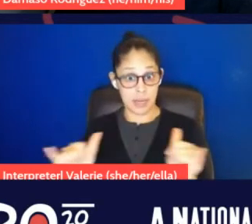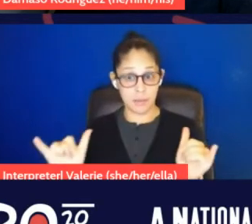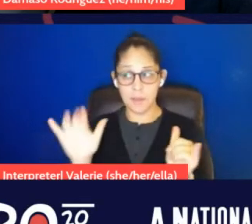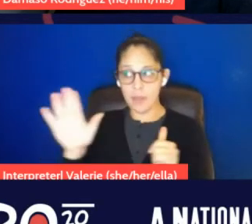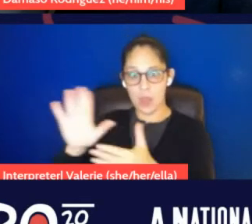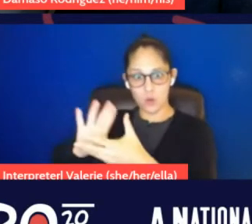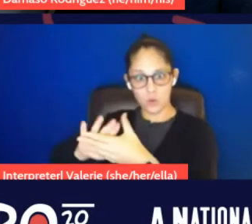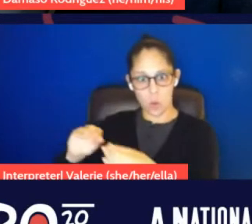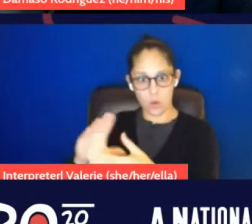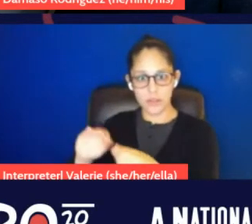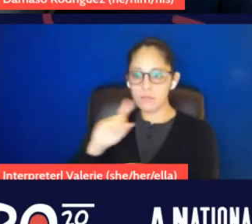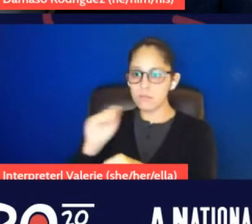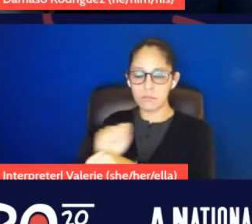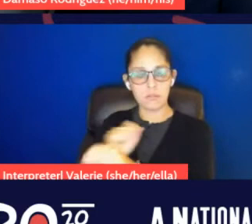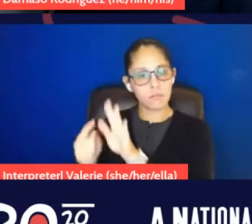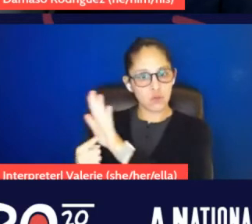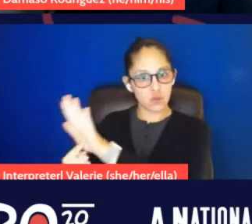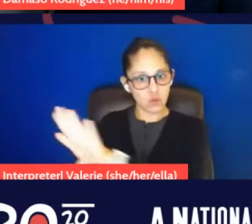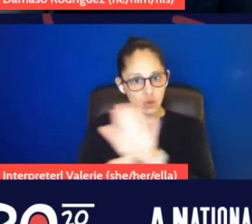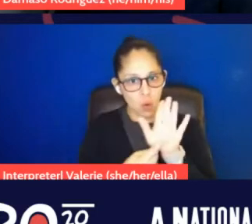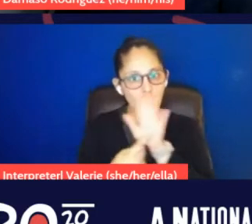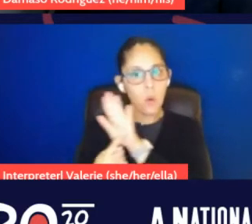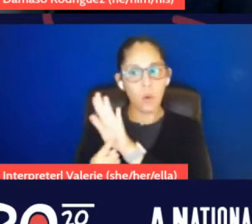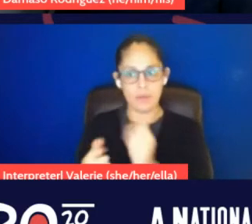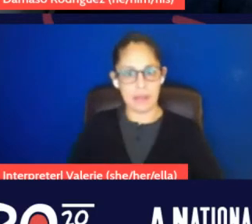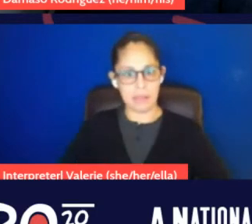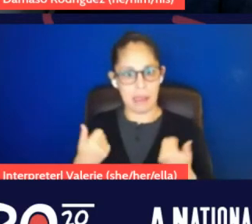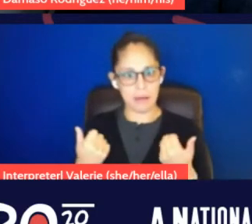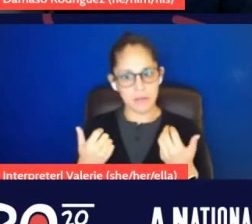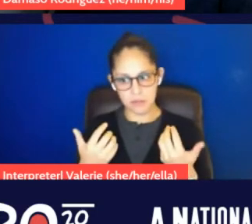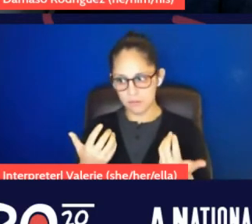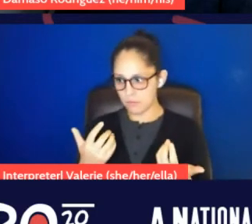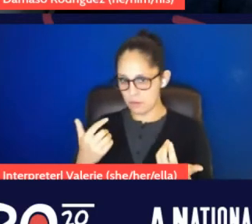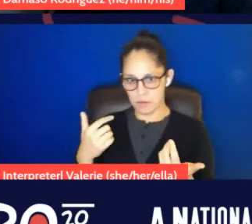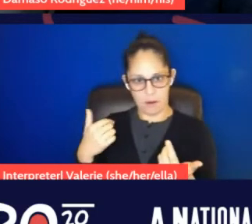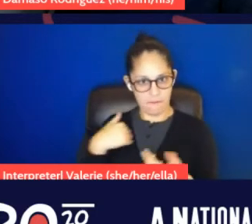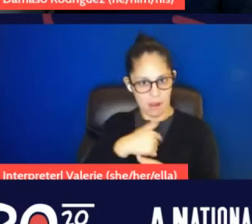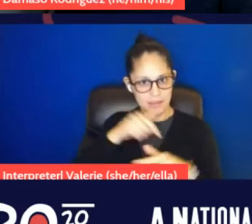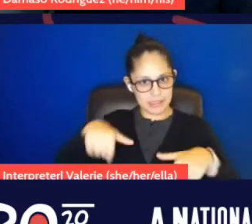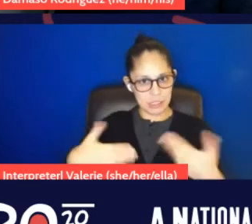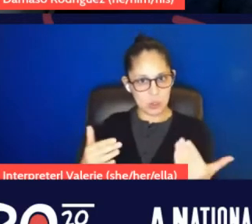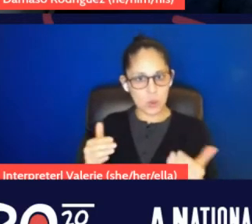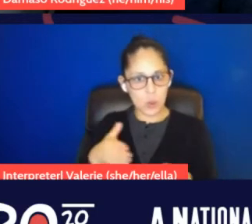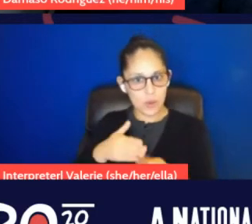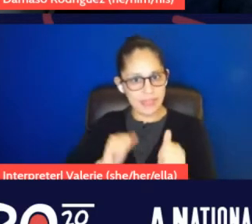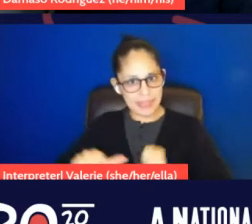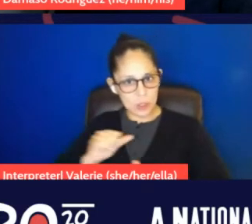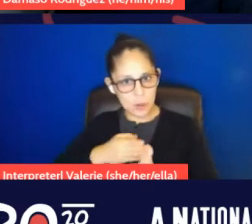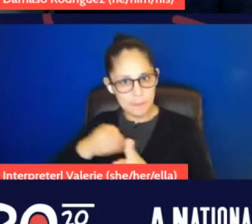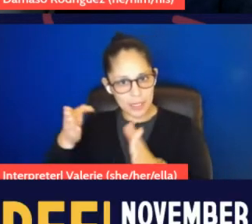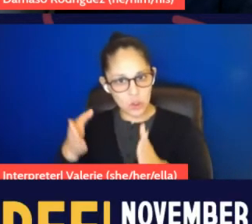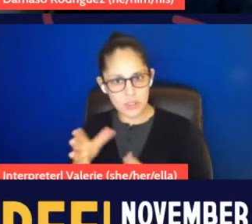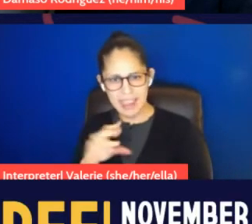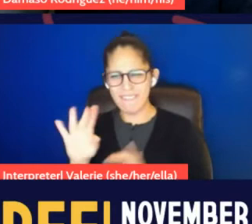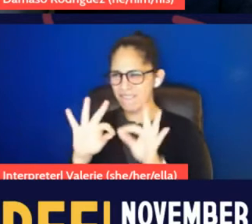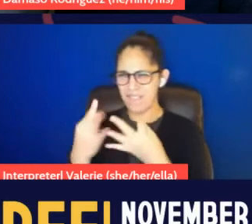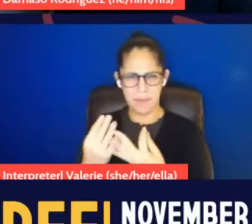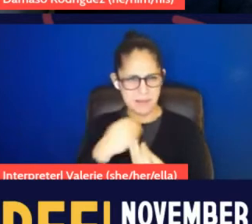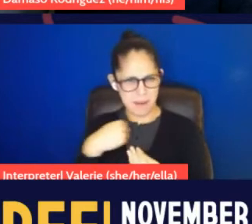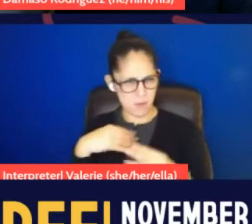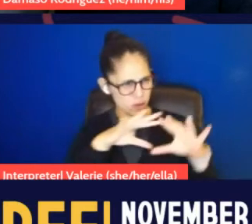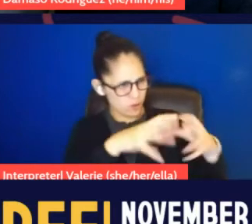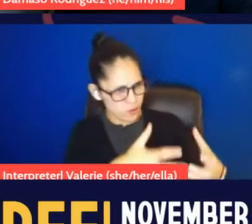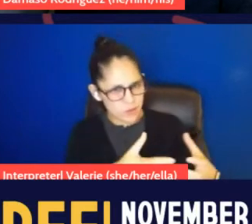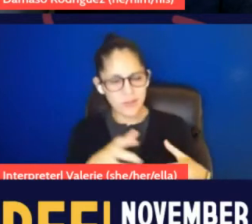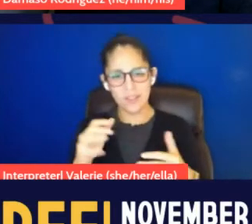that reflect the lives of many of us who are theater makers, as well as our family members, coworkers, and